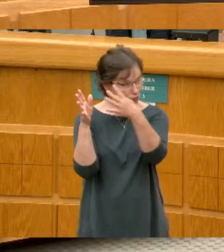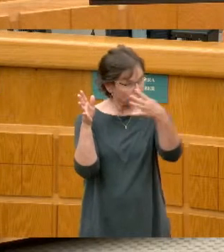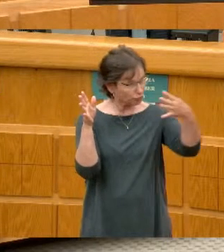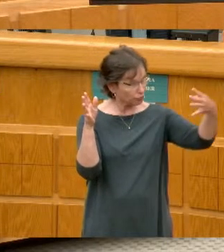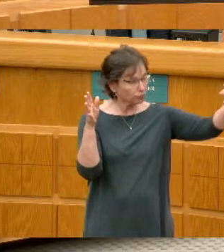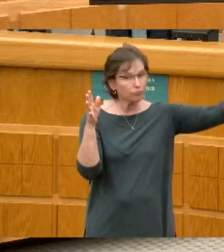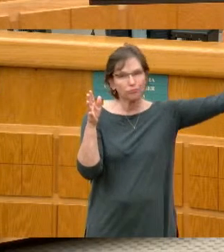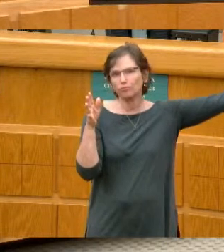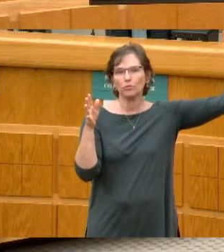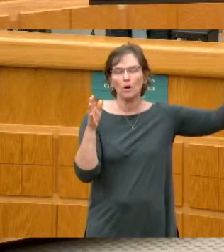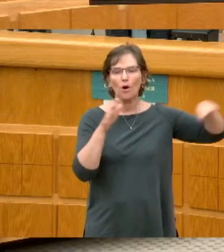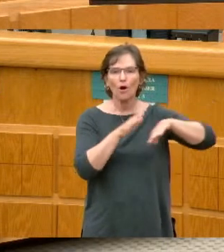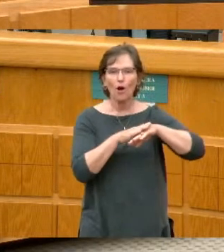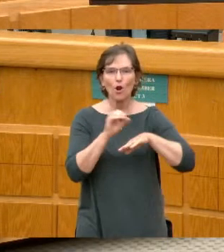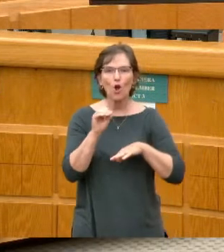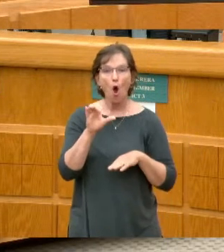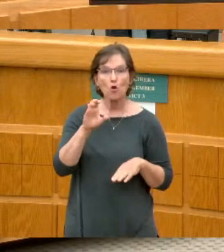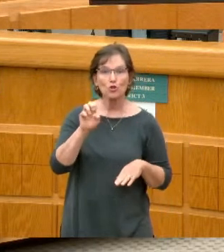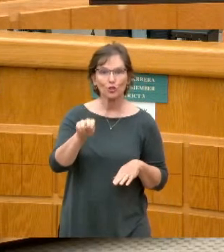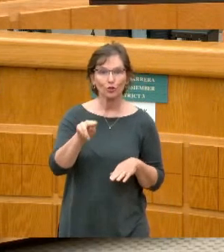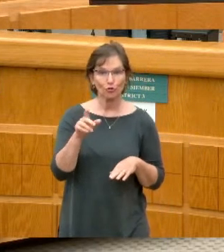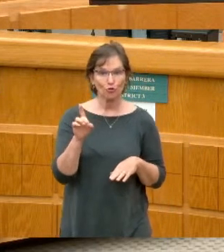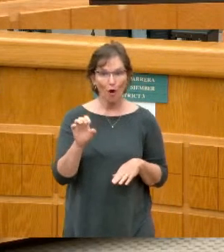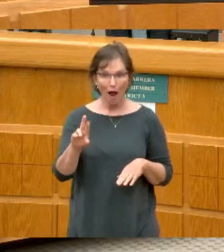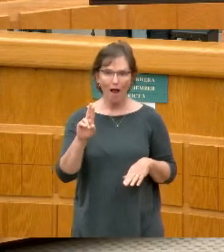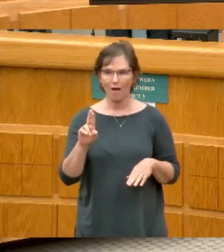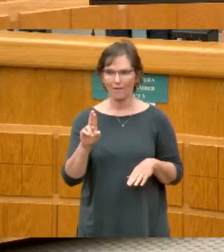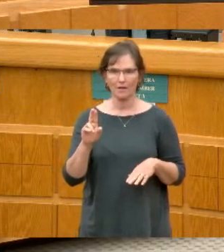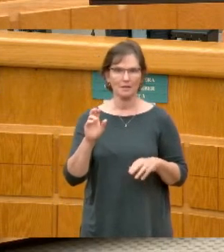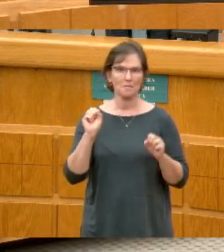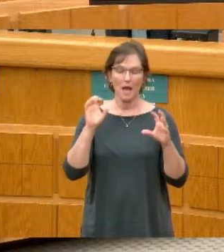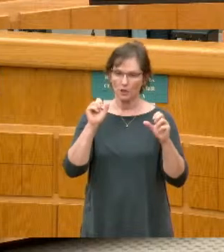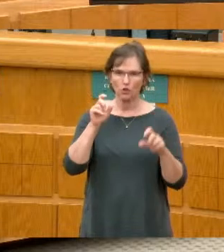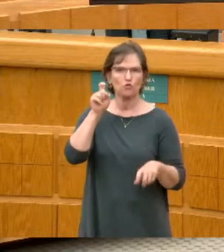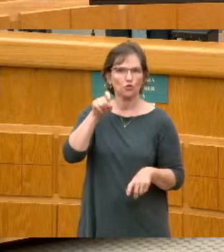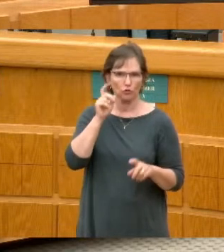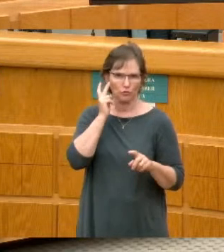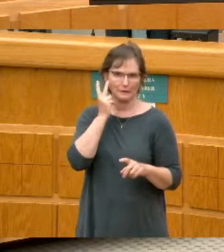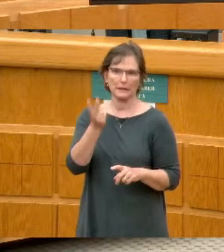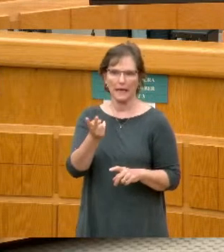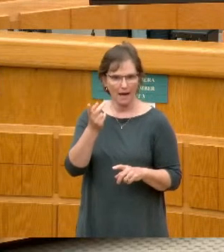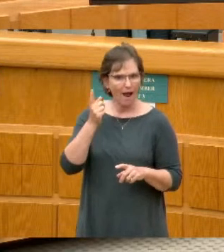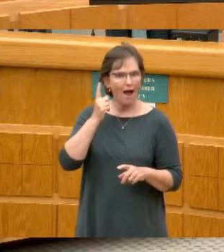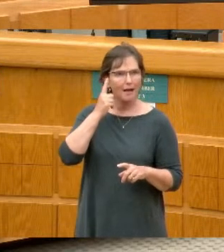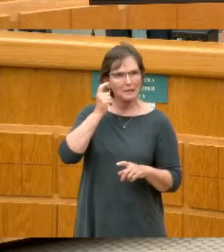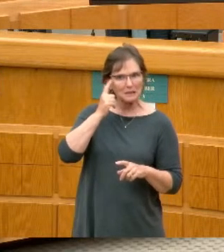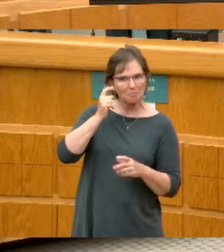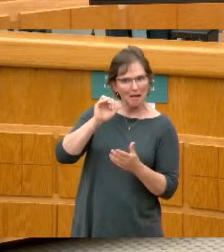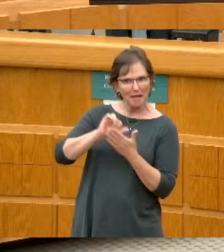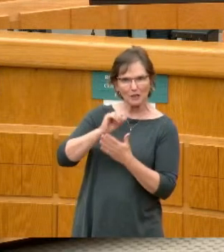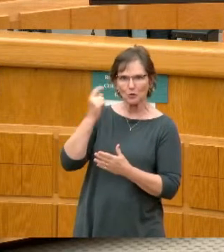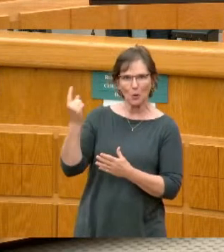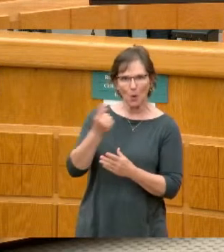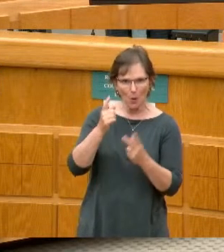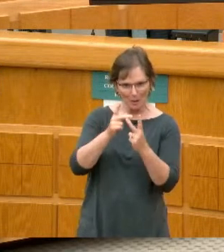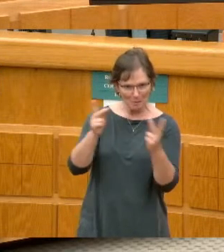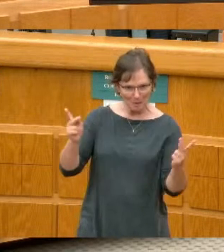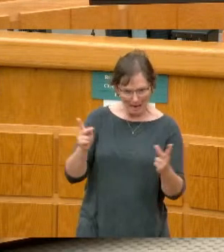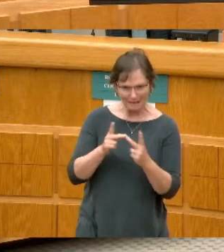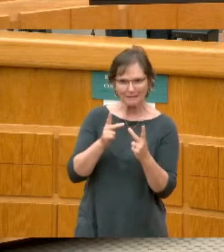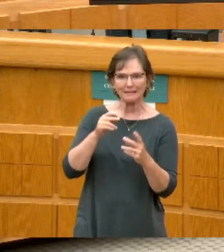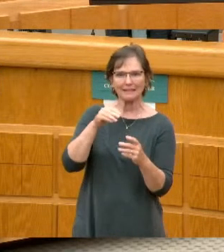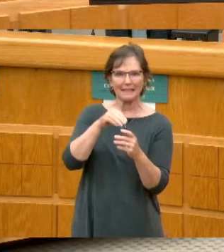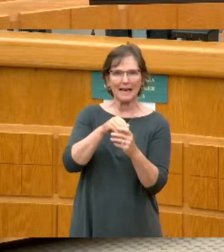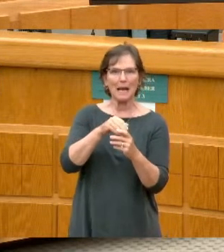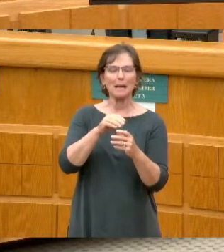for our country. We got a lot of heroes, and if you haven't noticed, the flags up and down Ocean Drive, you owe it to